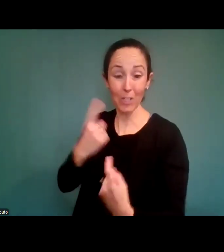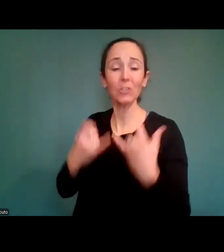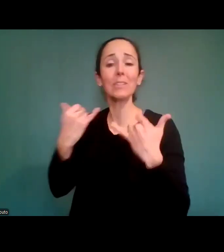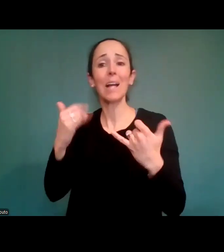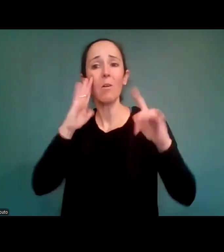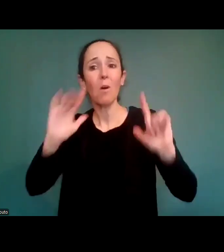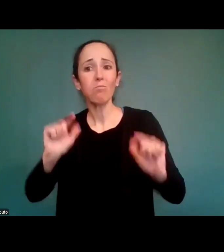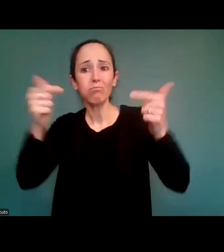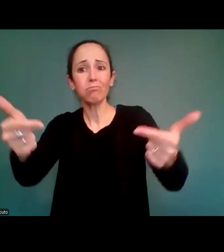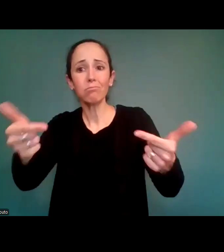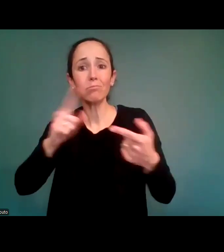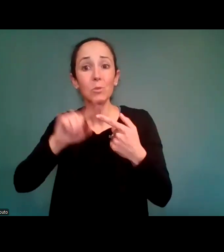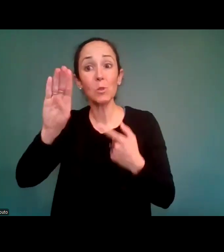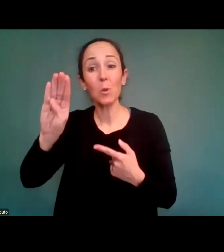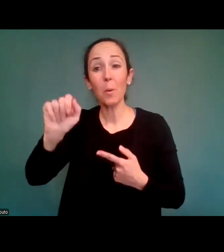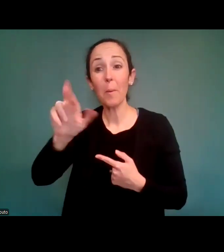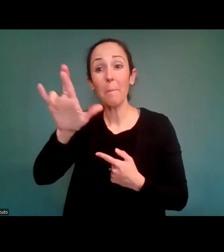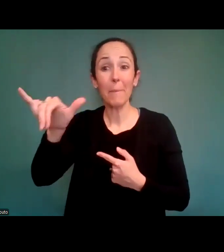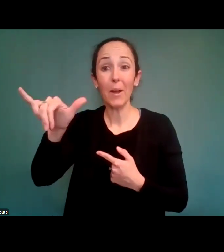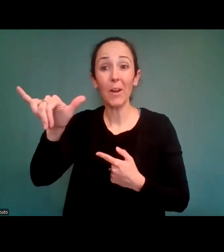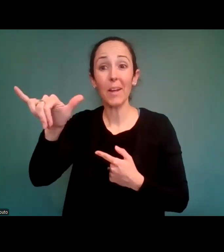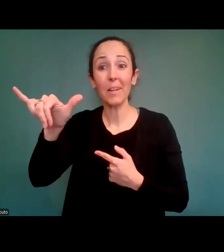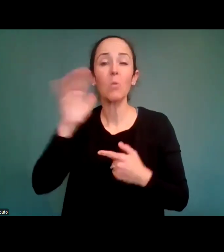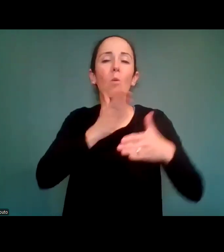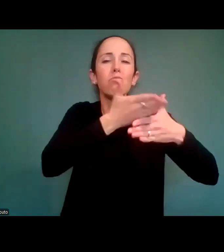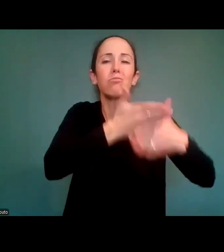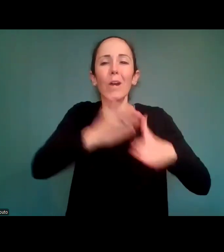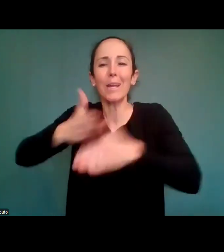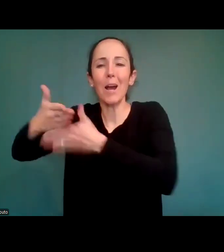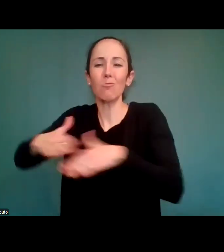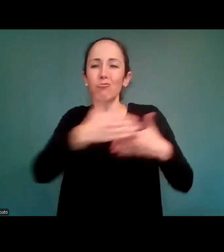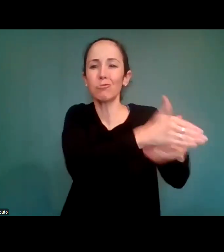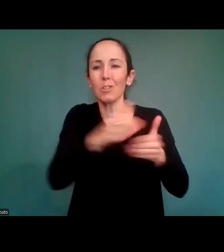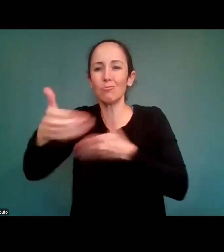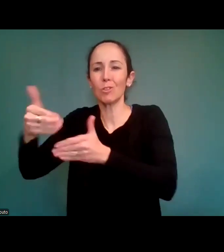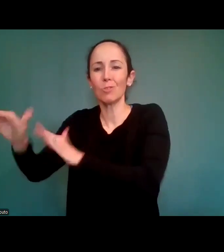to Barry Keppard for the breakouts.